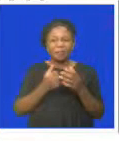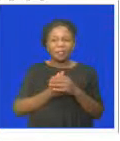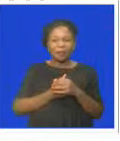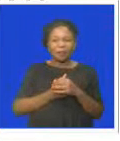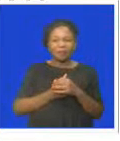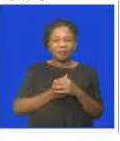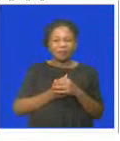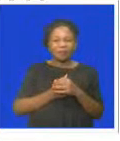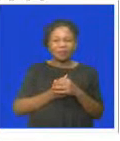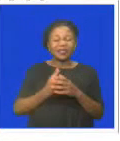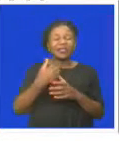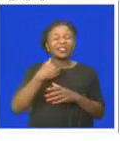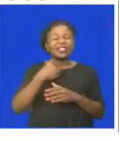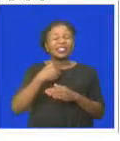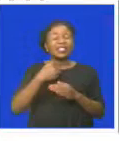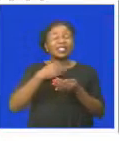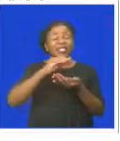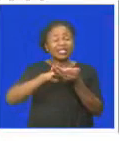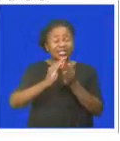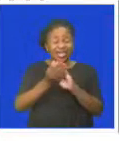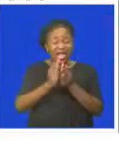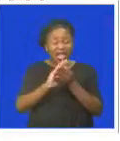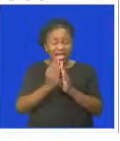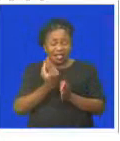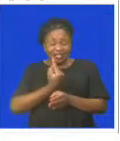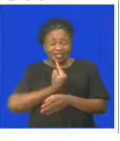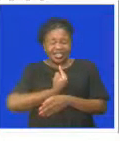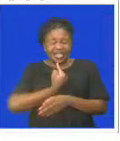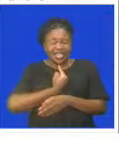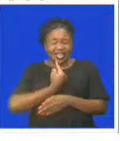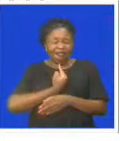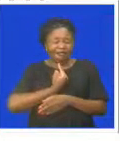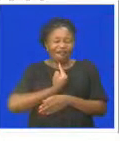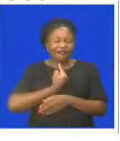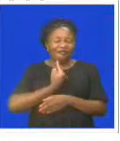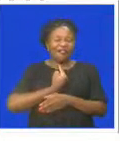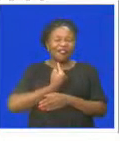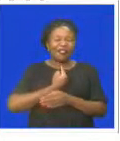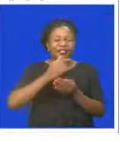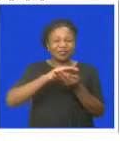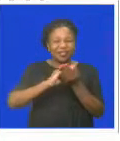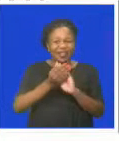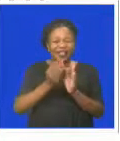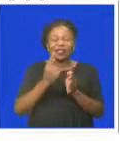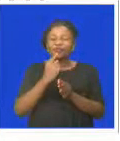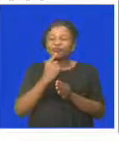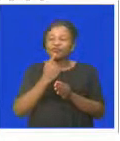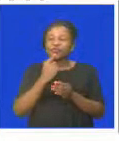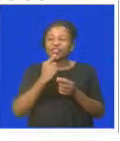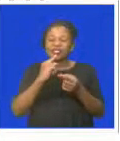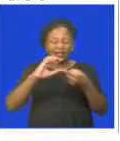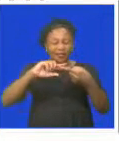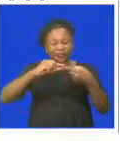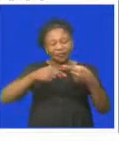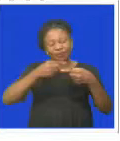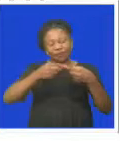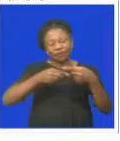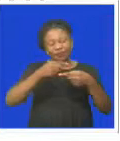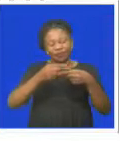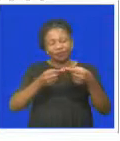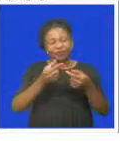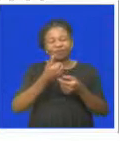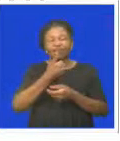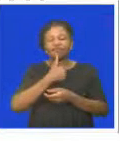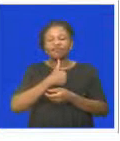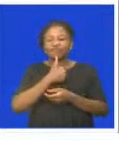our own pattern using sweet wrappers. We then make our own pattern using sweet wrappers.